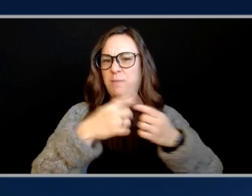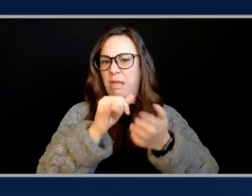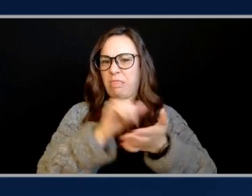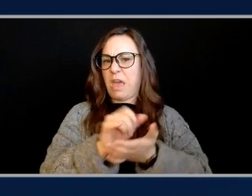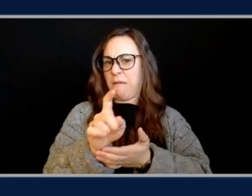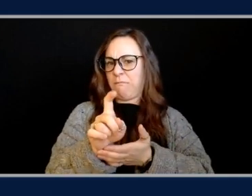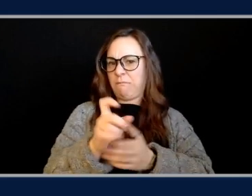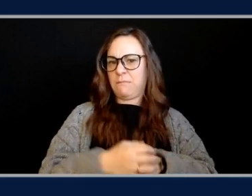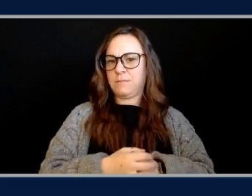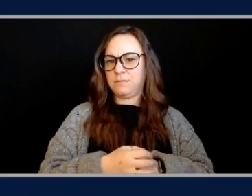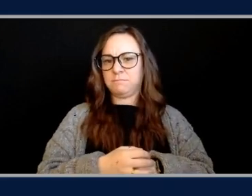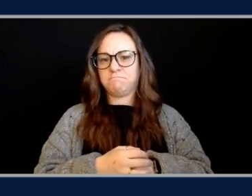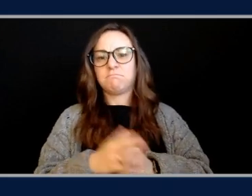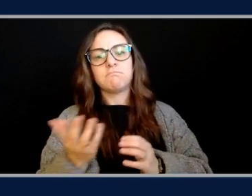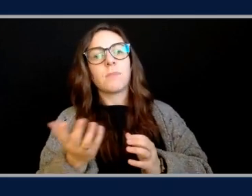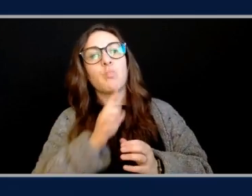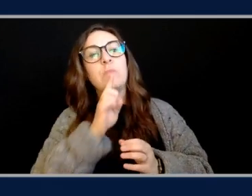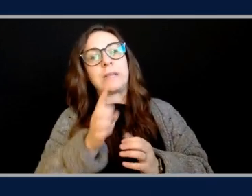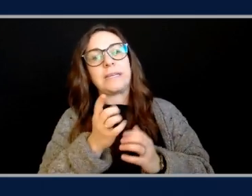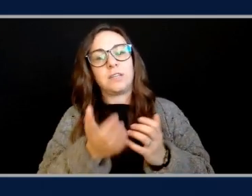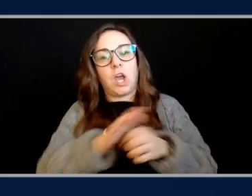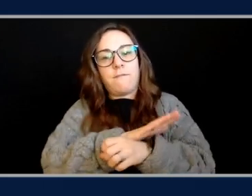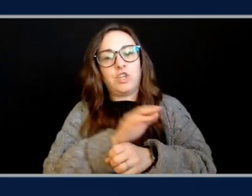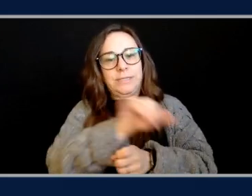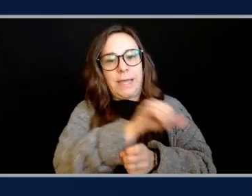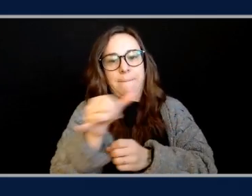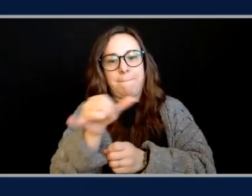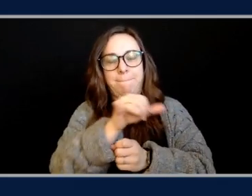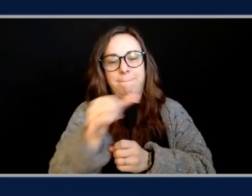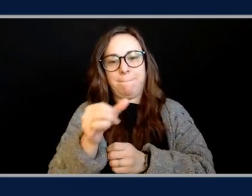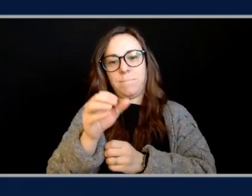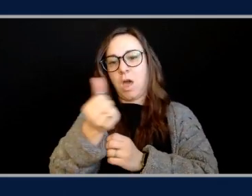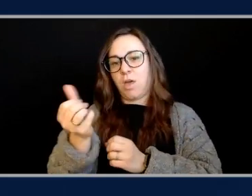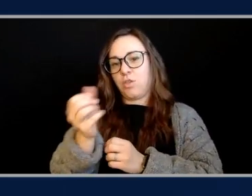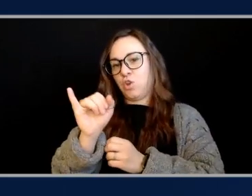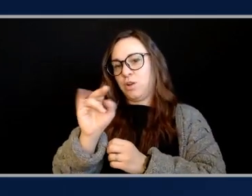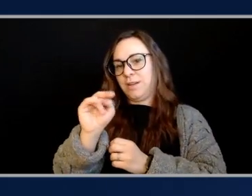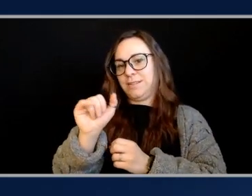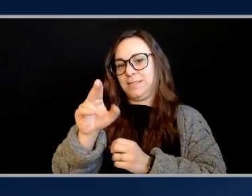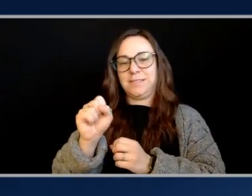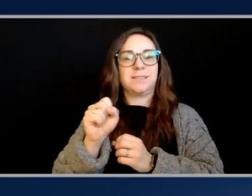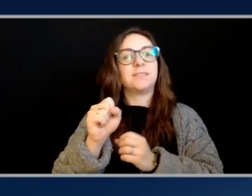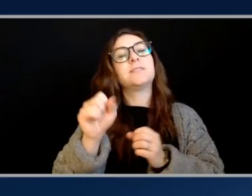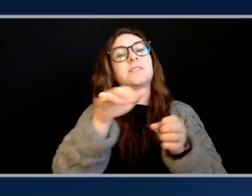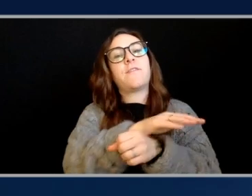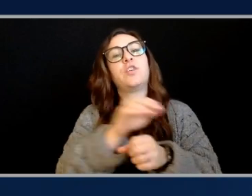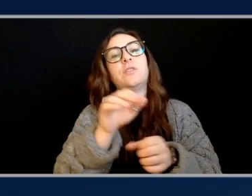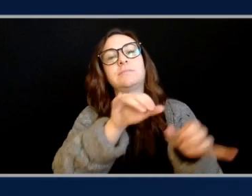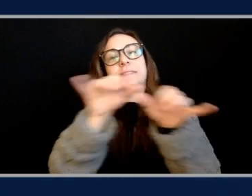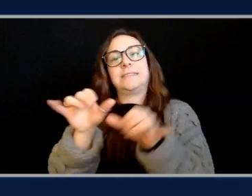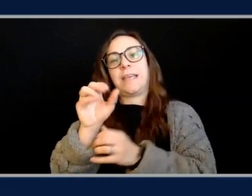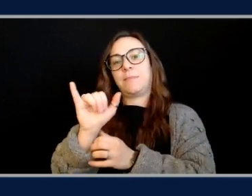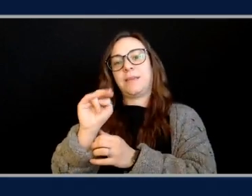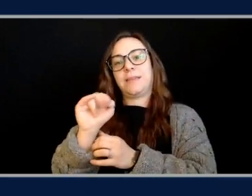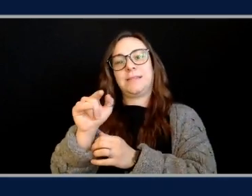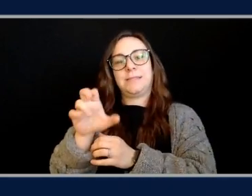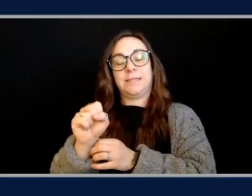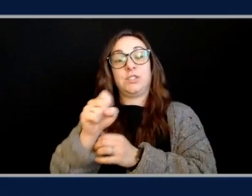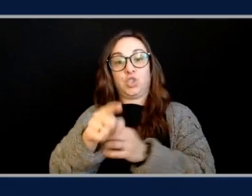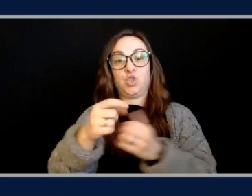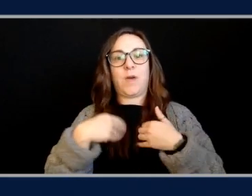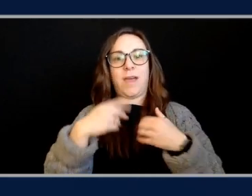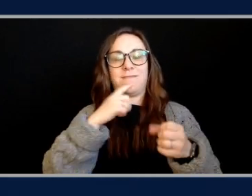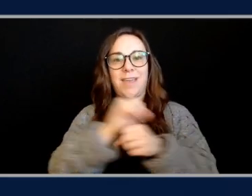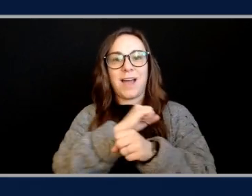They're covered the same way as the other instances here. They're just covered like a regular instance. So you get the actual comparison that's here